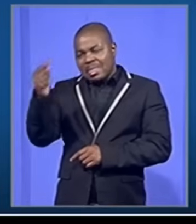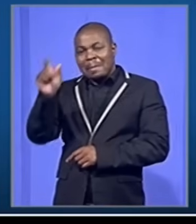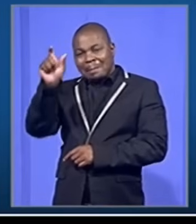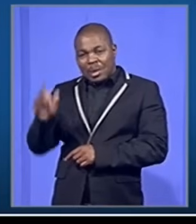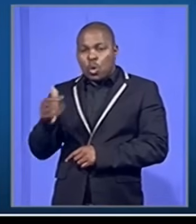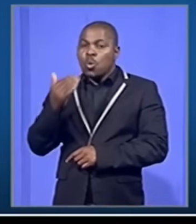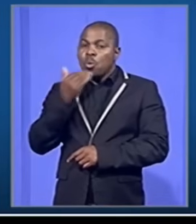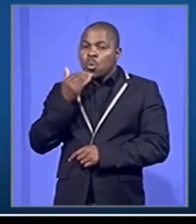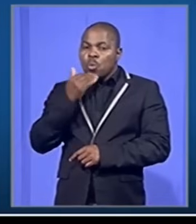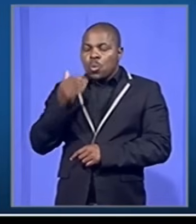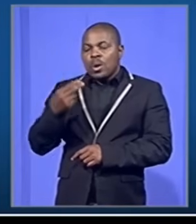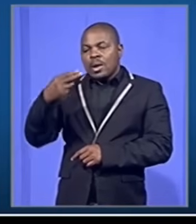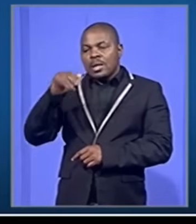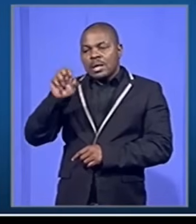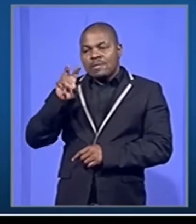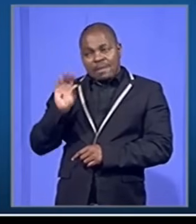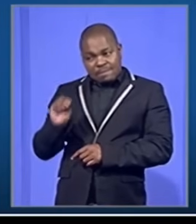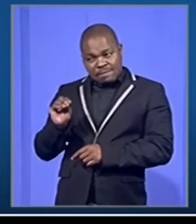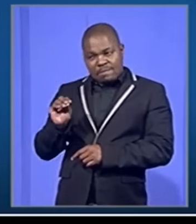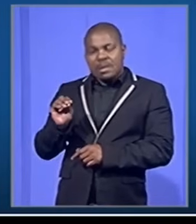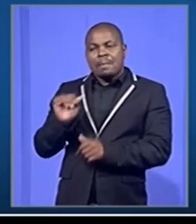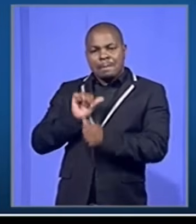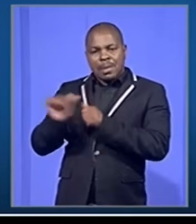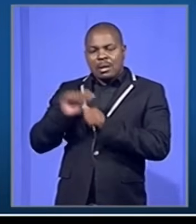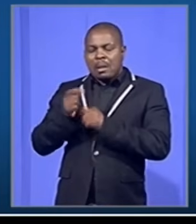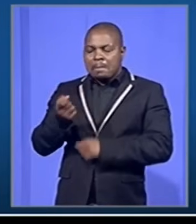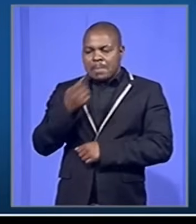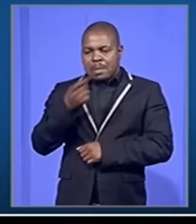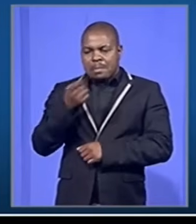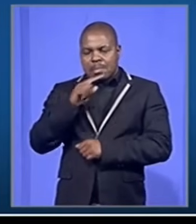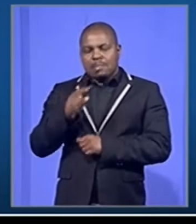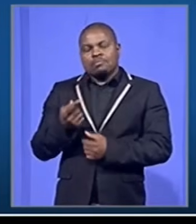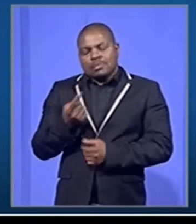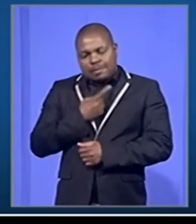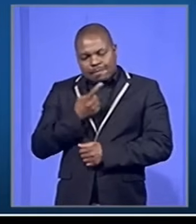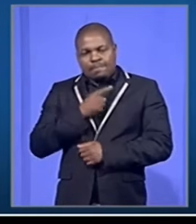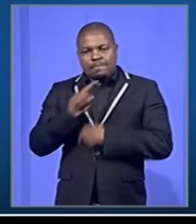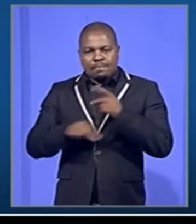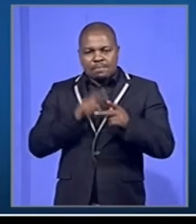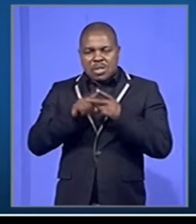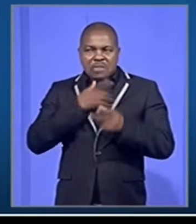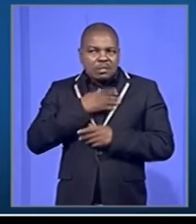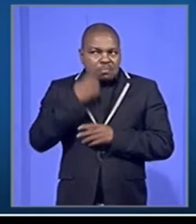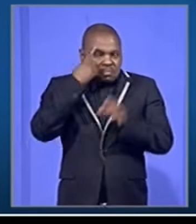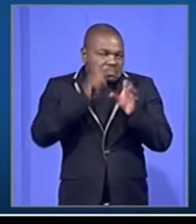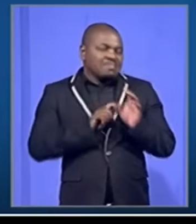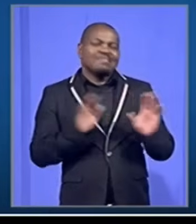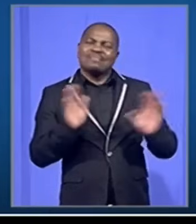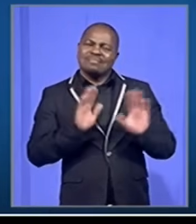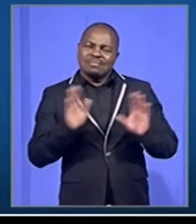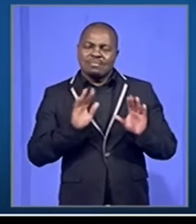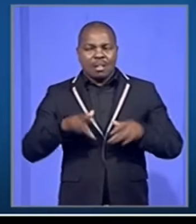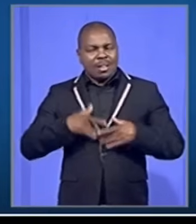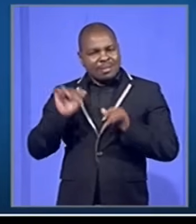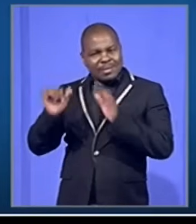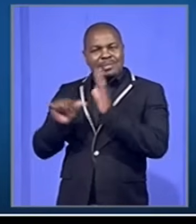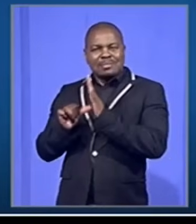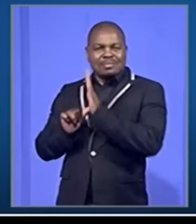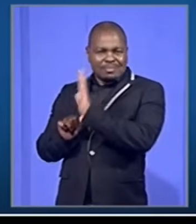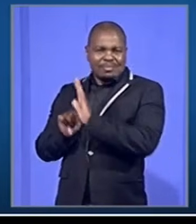a phelago ka bjona bolwetši bjo a hwetše meriana a enwe e se mojiši dihlong bophelo ke bja